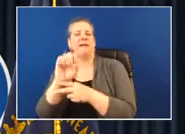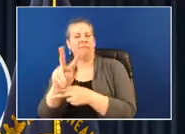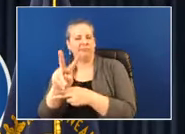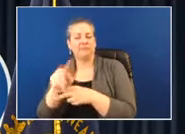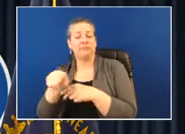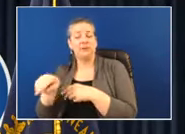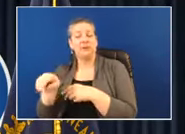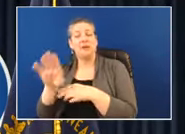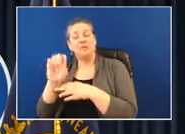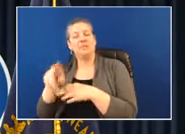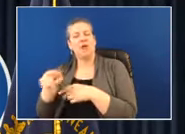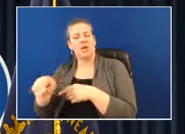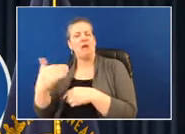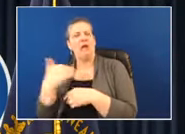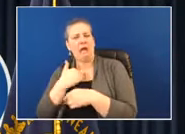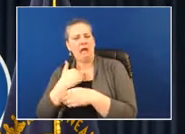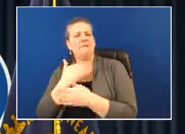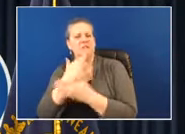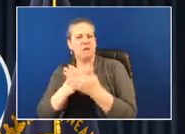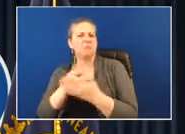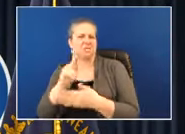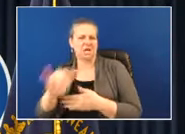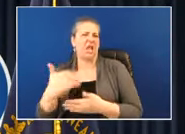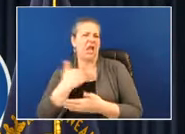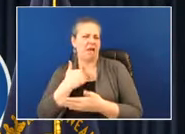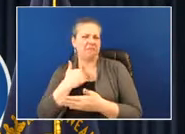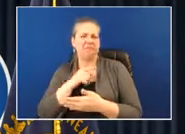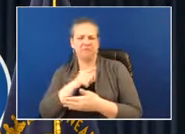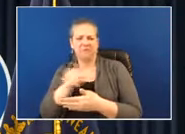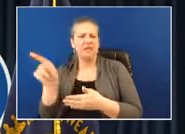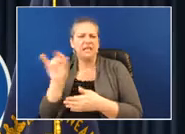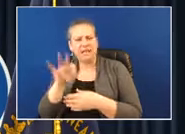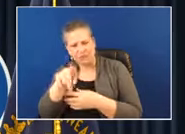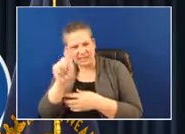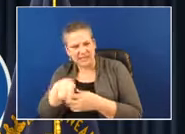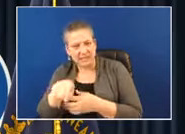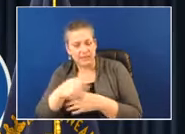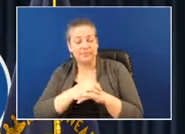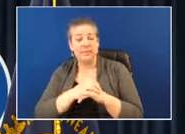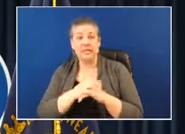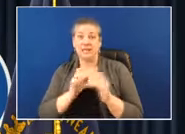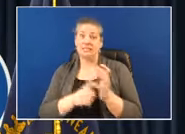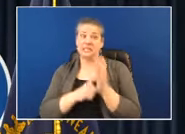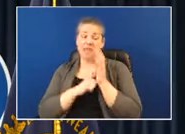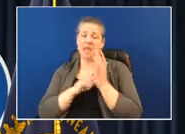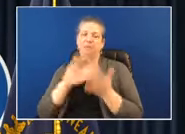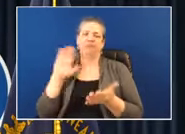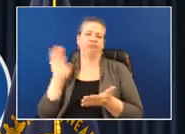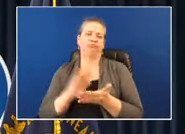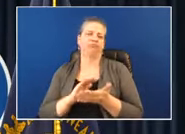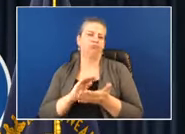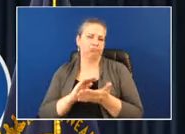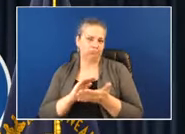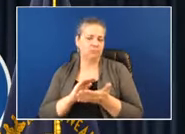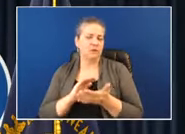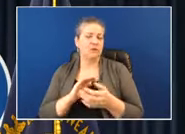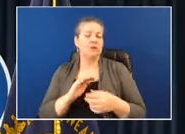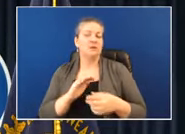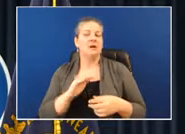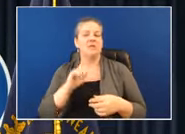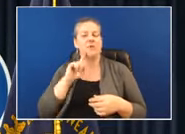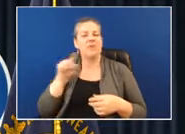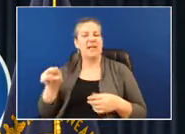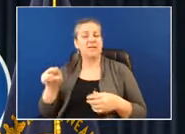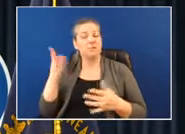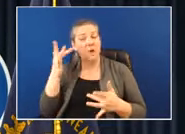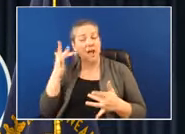in sufficient supply in Kentucky for everyone who needs it. Demand has really decreased for monoclonals now because the disease at the moment